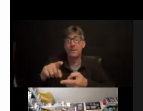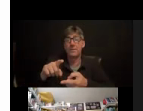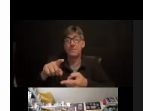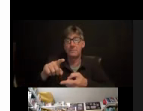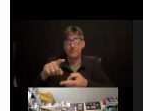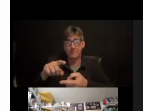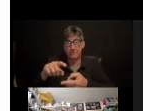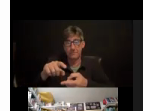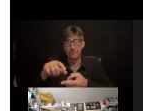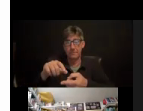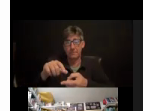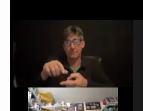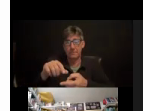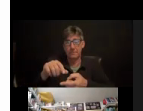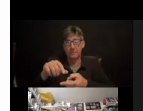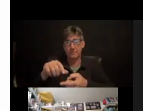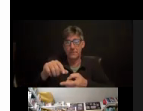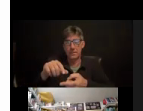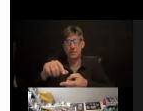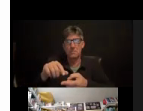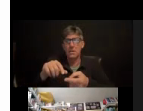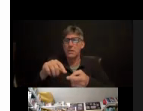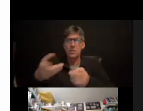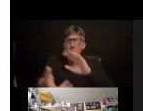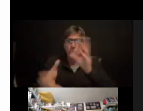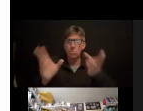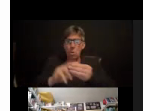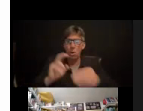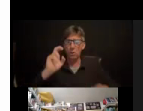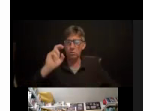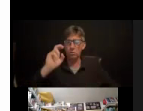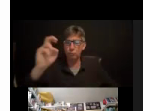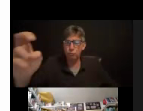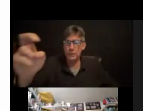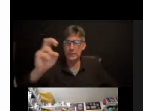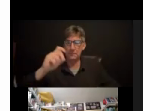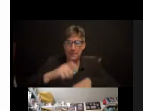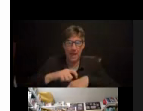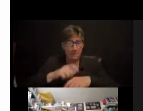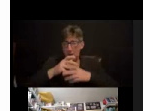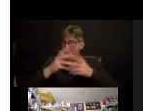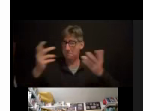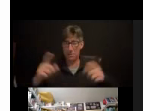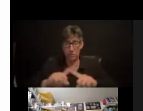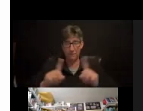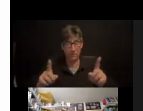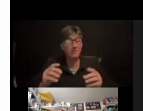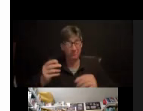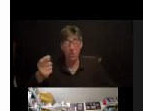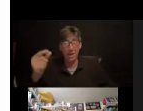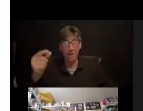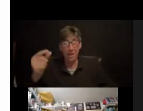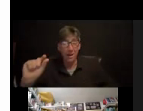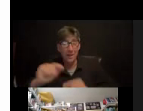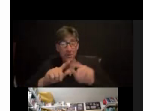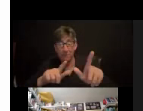we're actually might have— The total journey time would not be that much different. It'd be a little faster. And so in some cases,